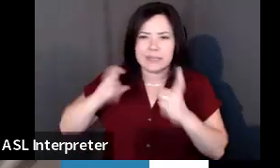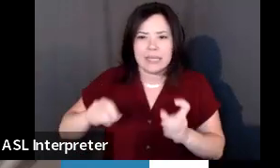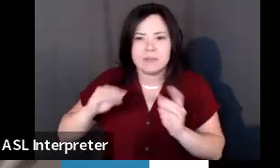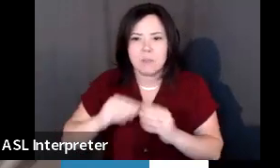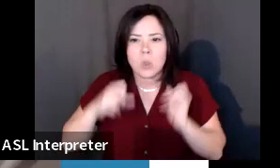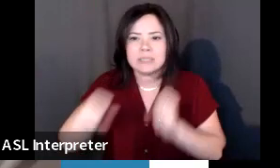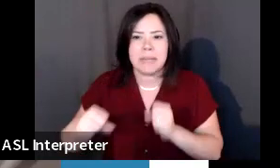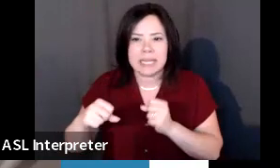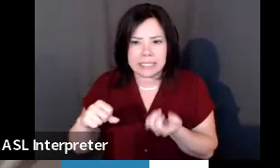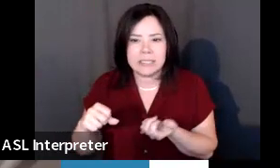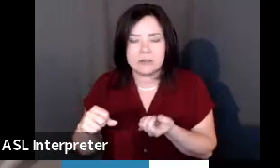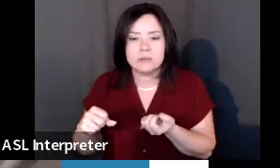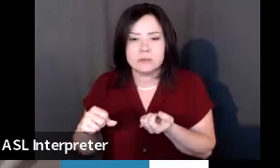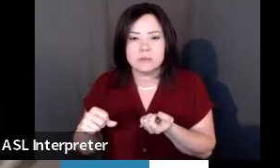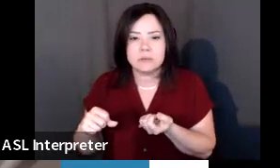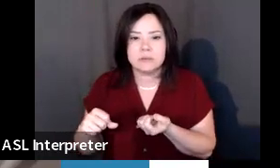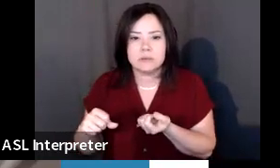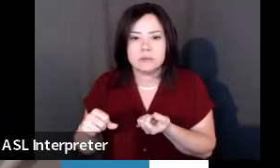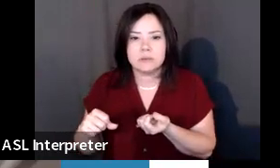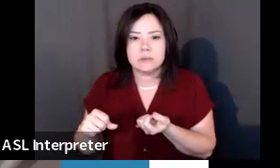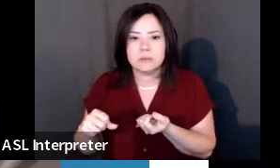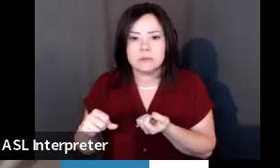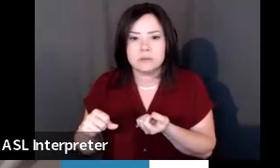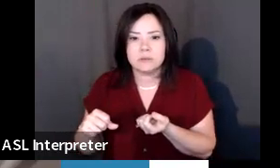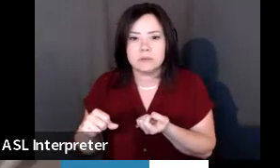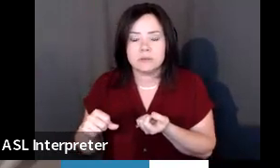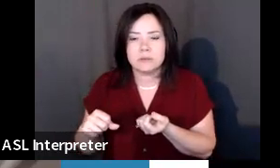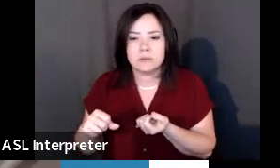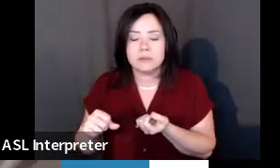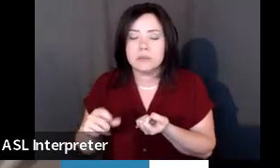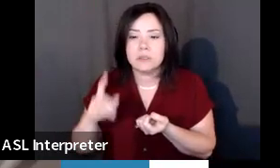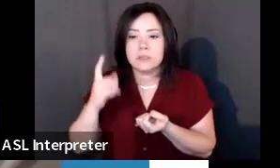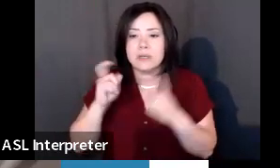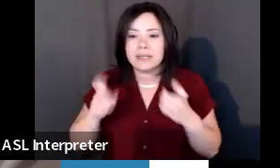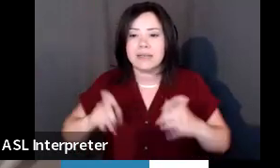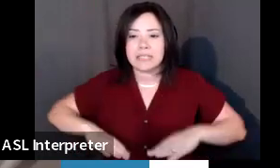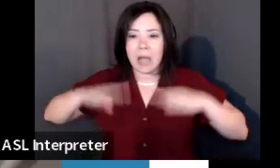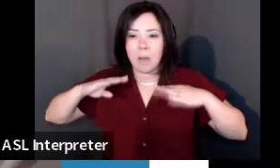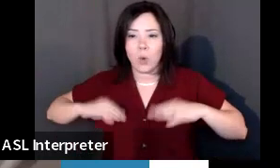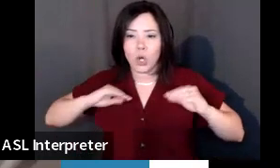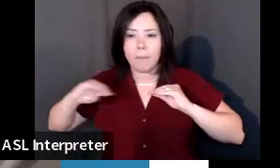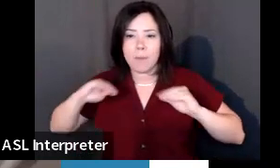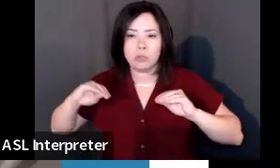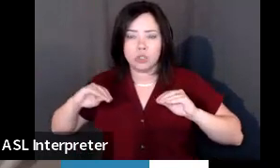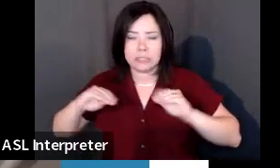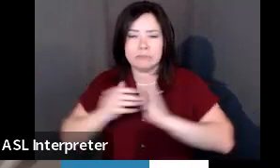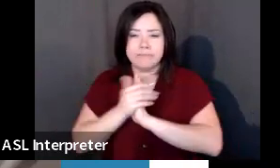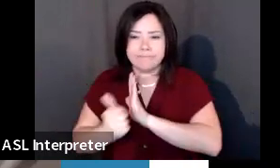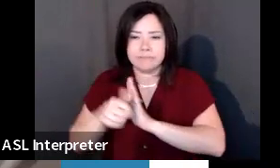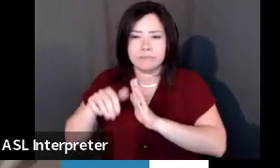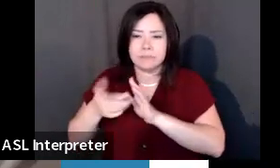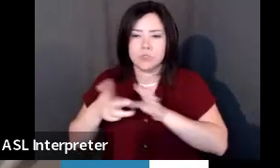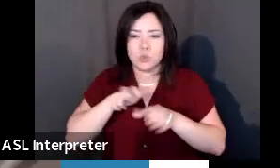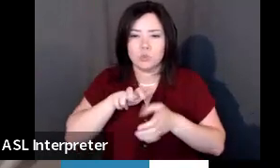stability, sort of providing that upward motion mobility to get out of a